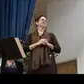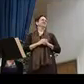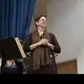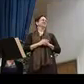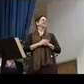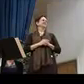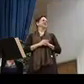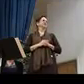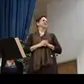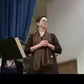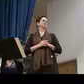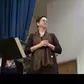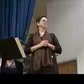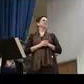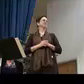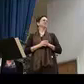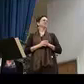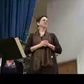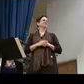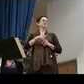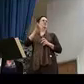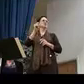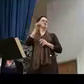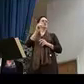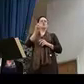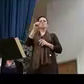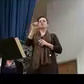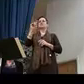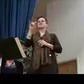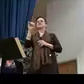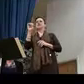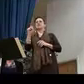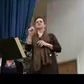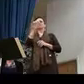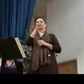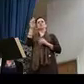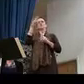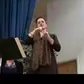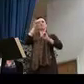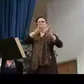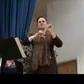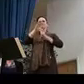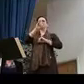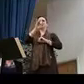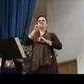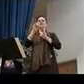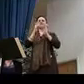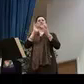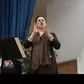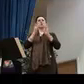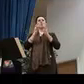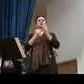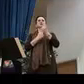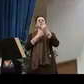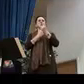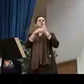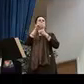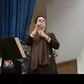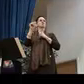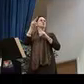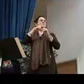Joel Martinez, Associate of Applied Science, CIT Network Support, Associate of Applied Science, CIT Microcomputer